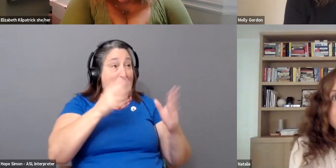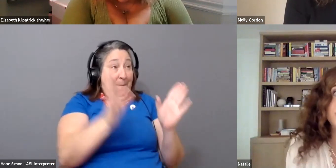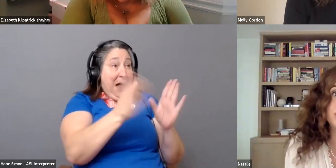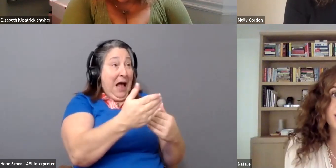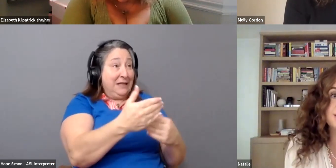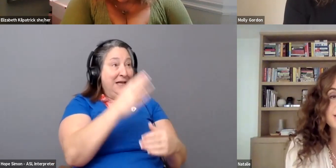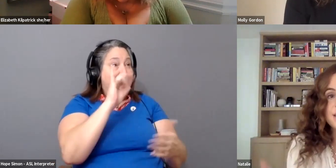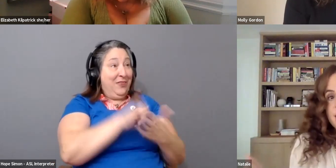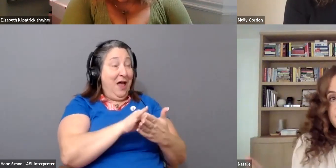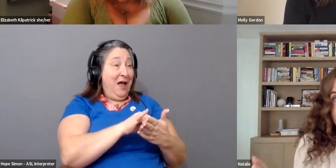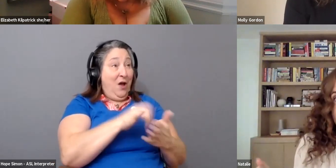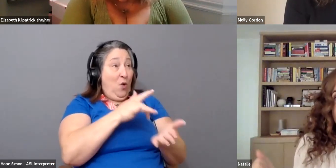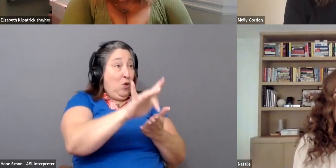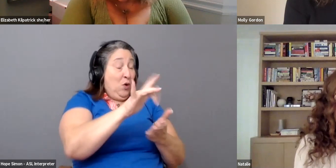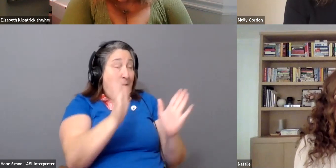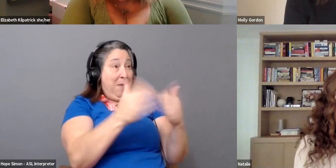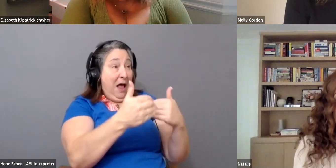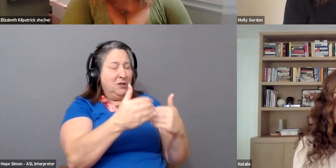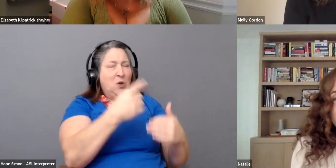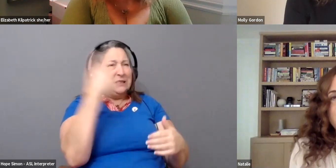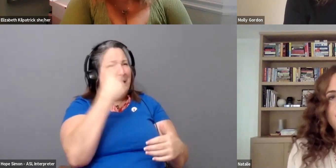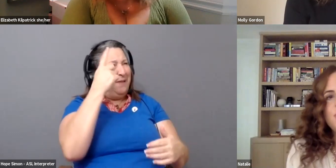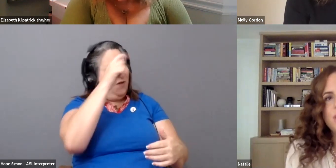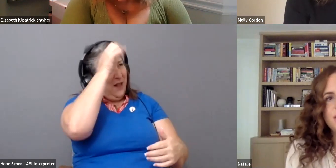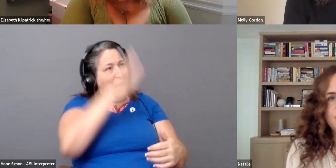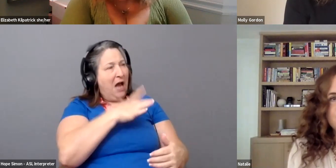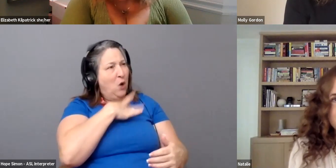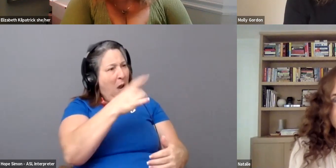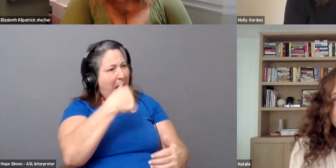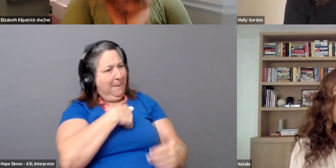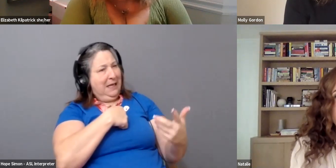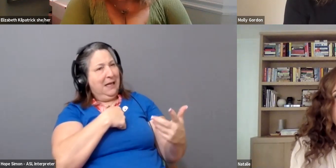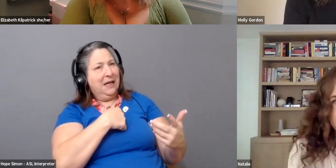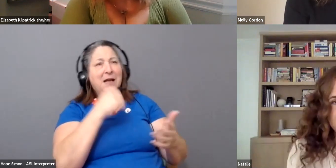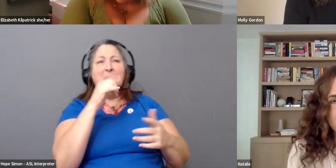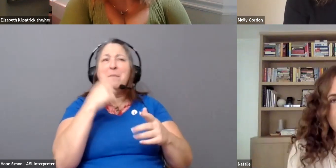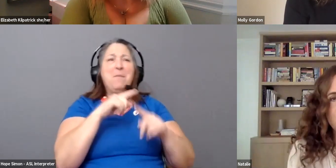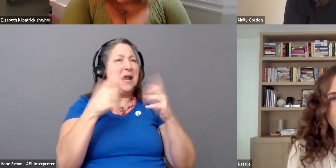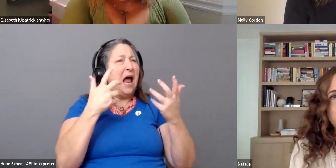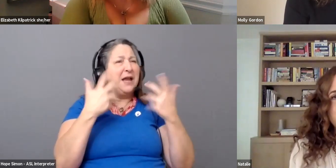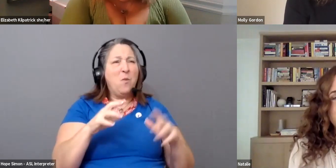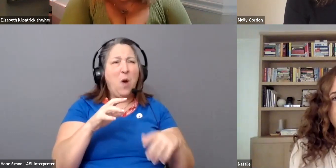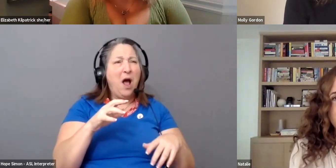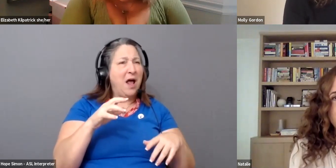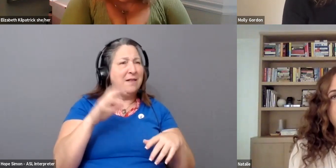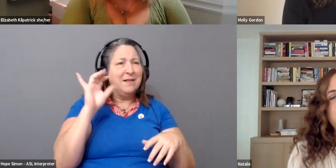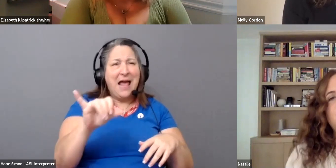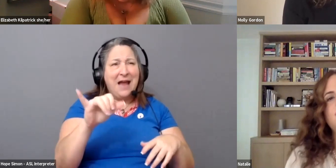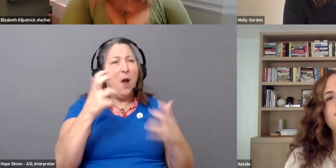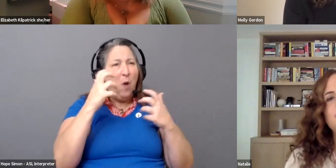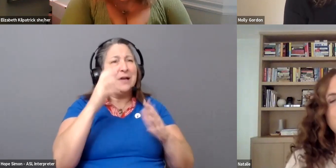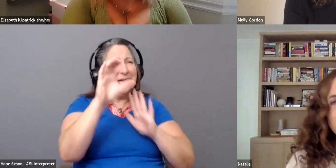And then she realizes like, that's not what she needs to do. And I wanted characters who knew that from the jump and were dealing with other